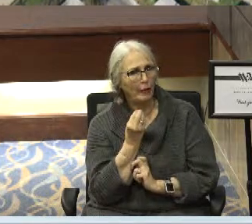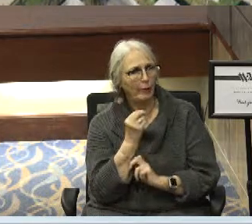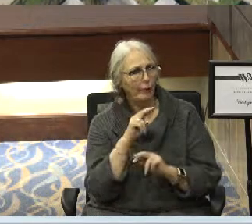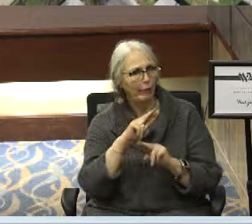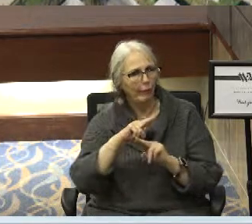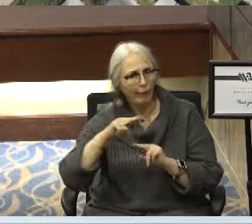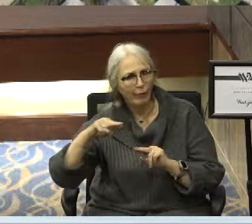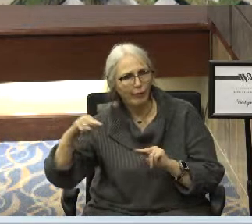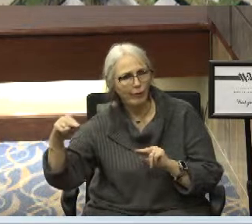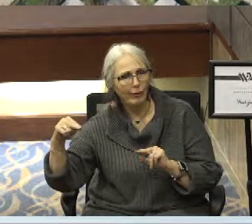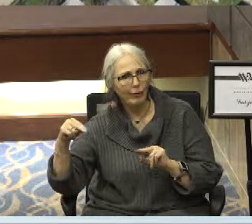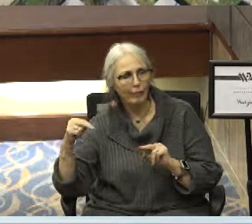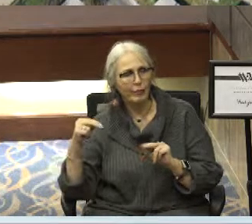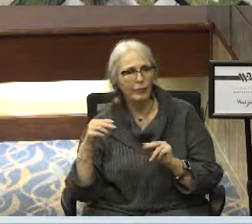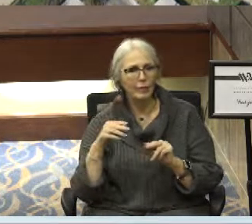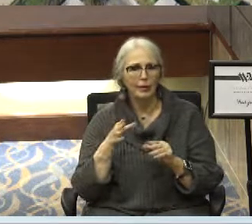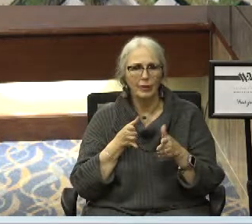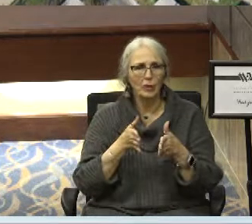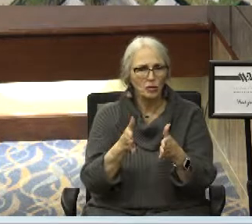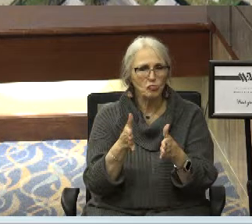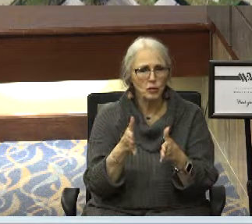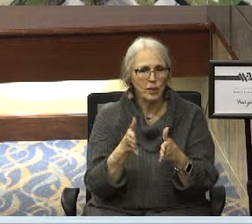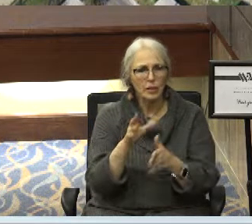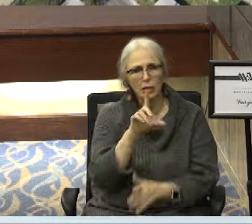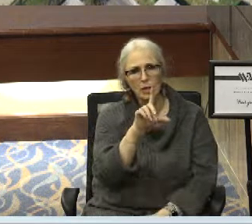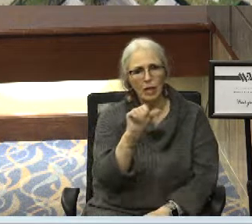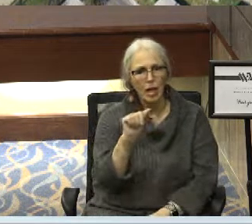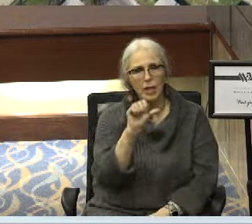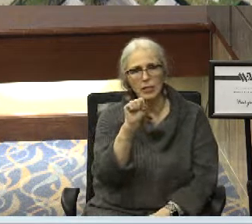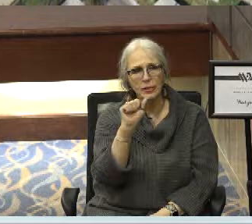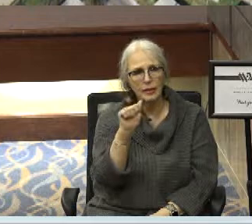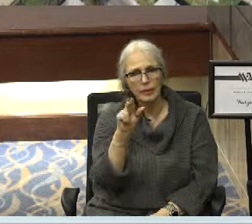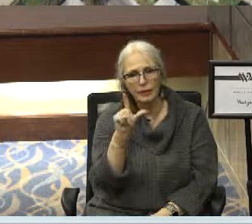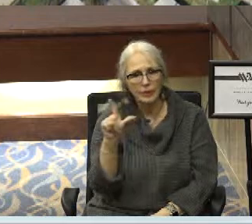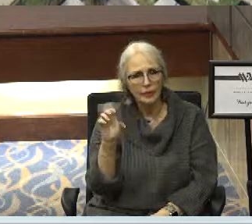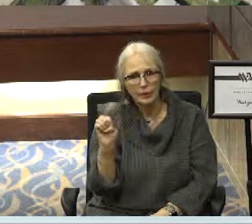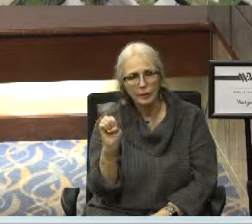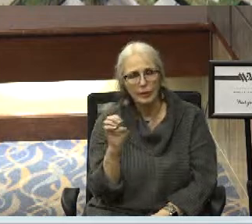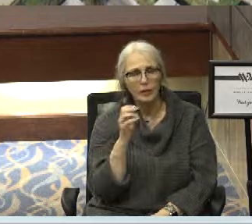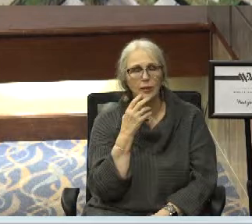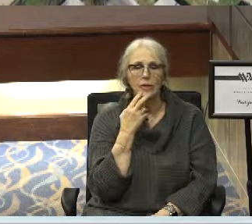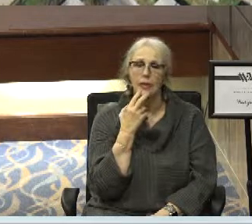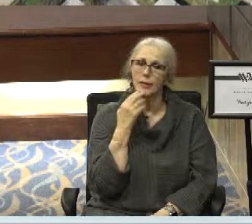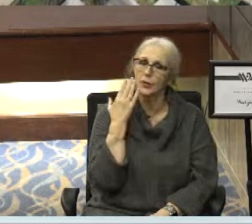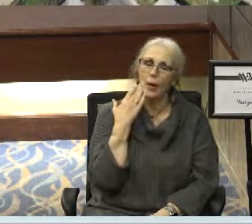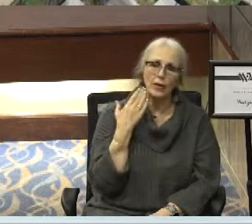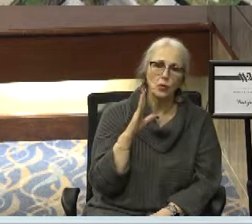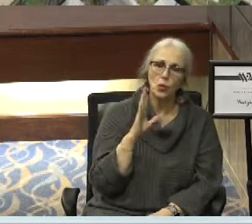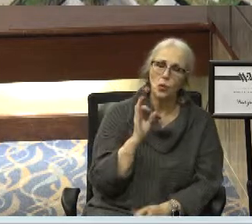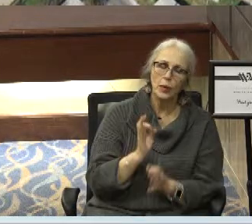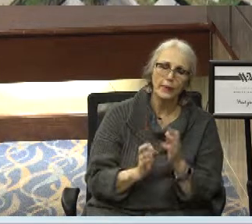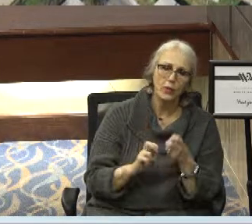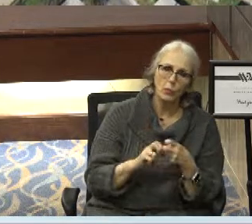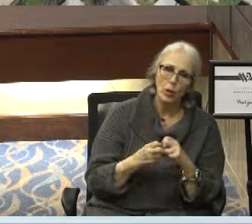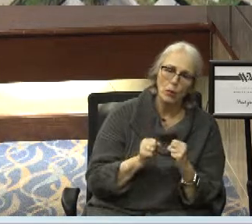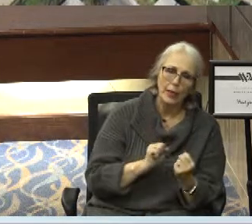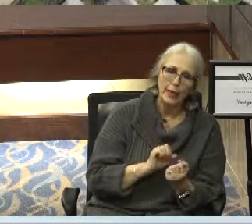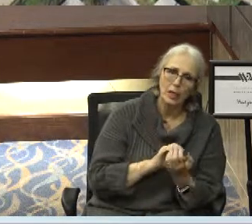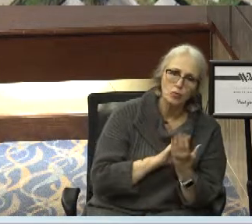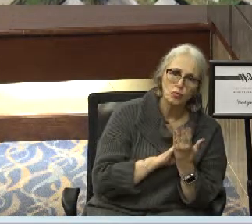up and down LaSalle. So I don't know that these issues can be addressed by